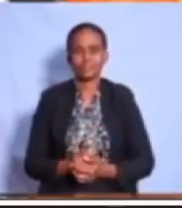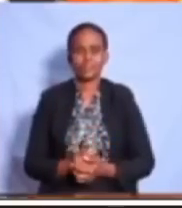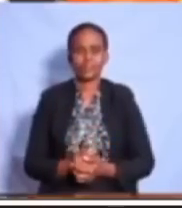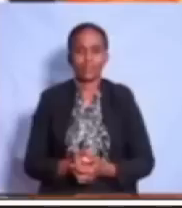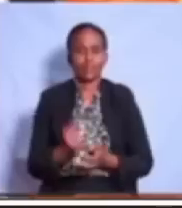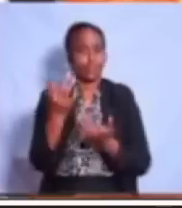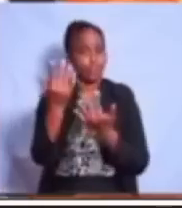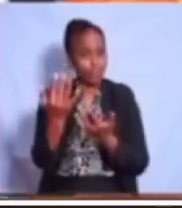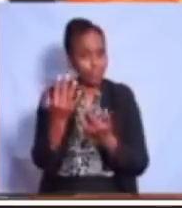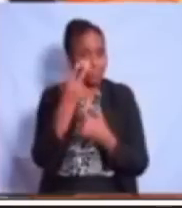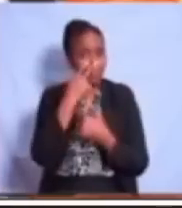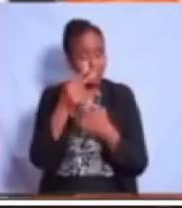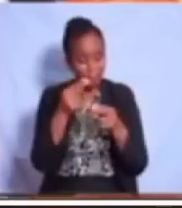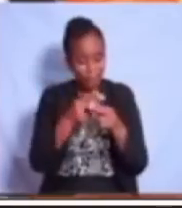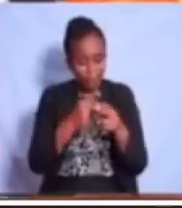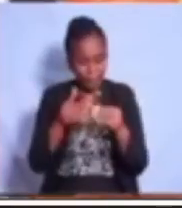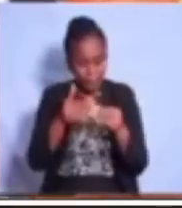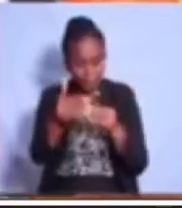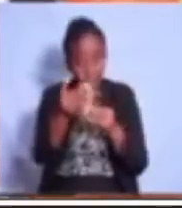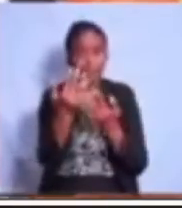Just wait and see in the months ahead.